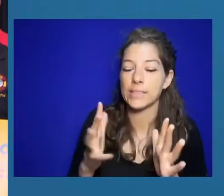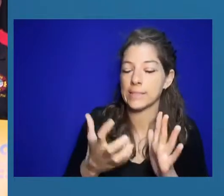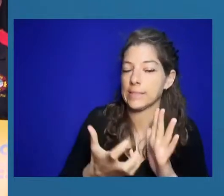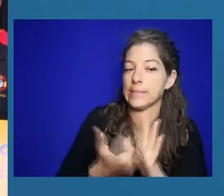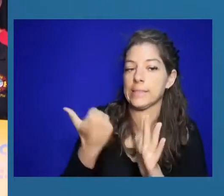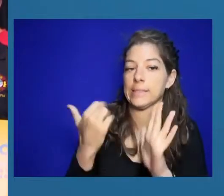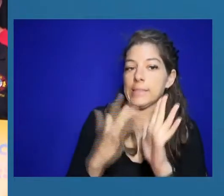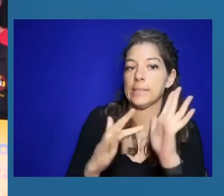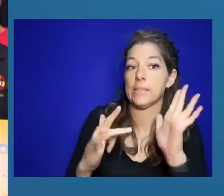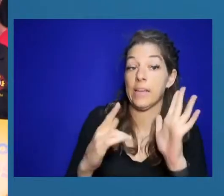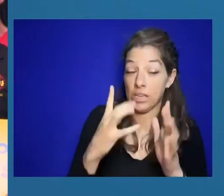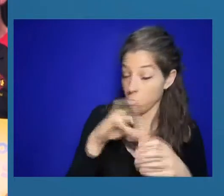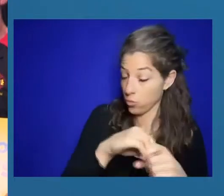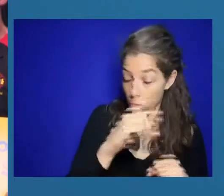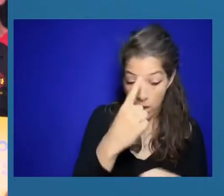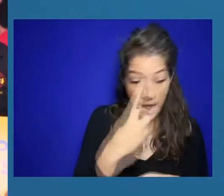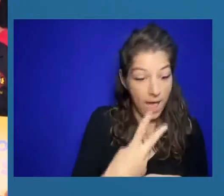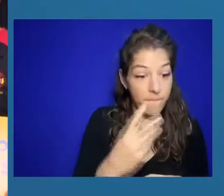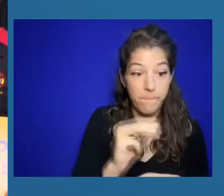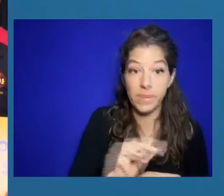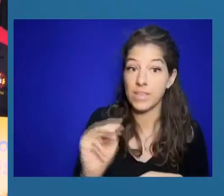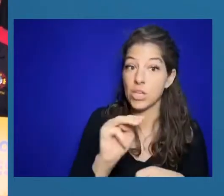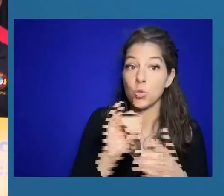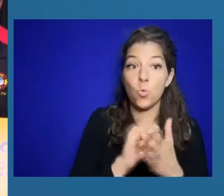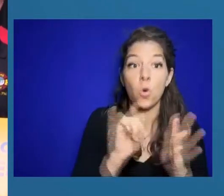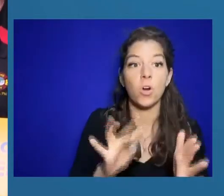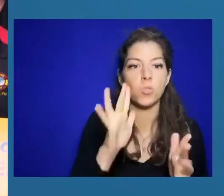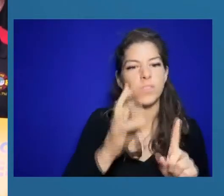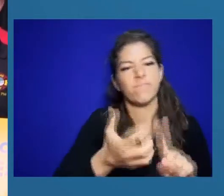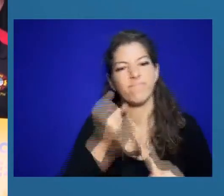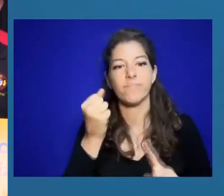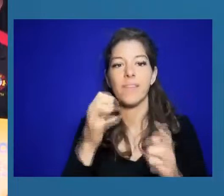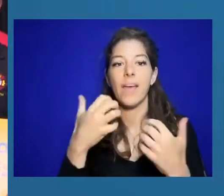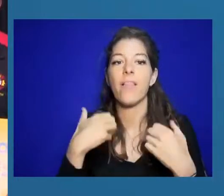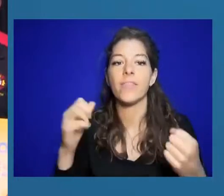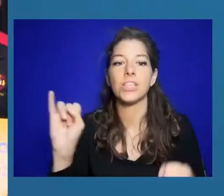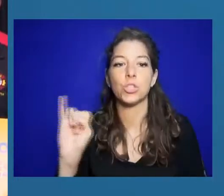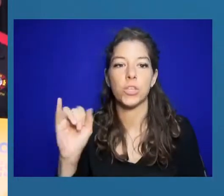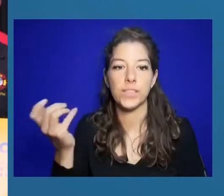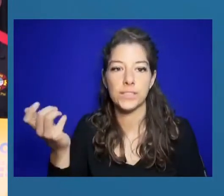million New Yorkers, from their health insurance. Think about that. People are going to